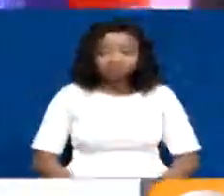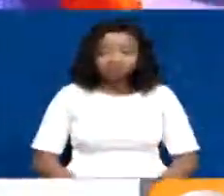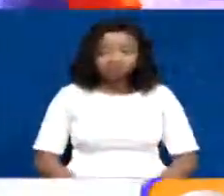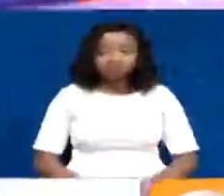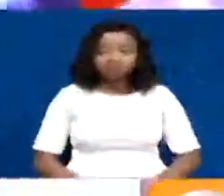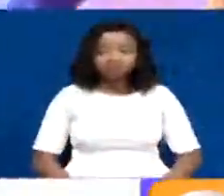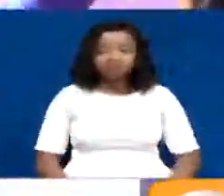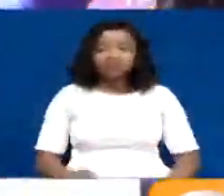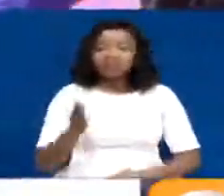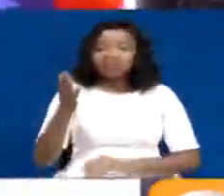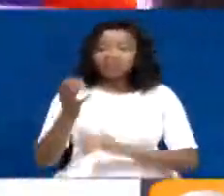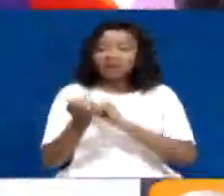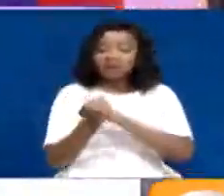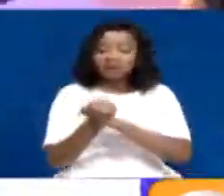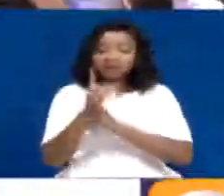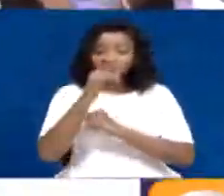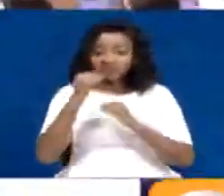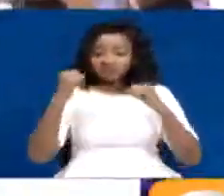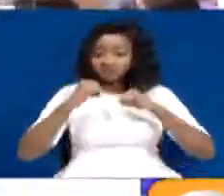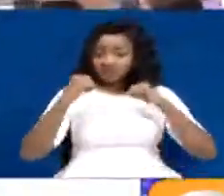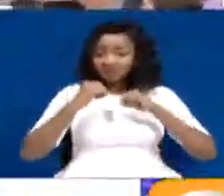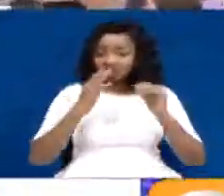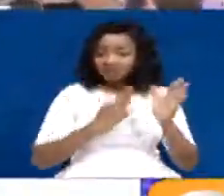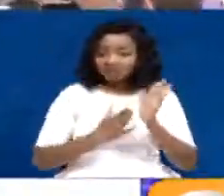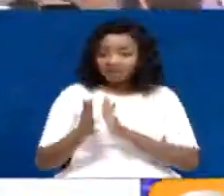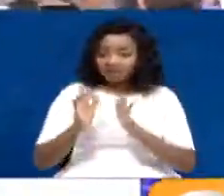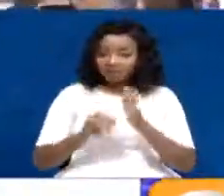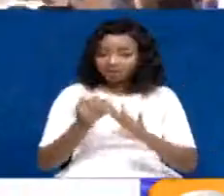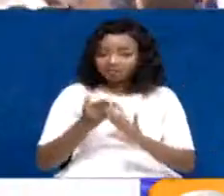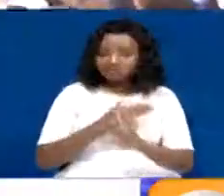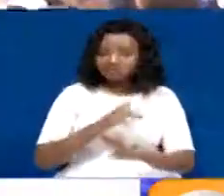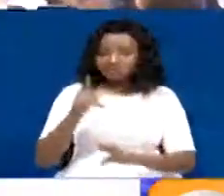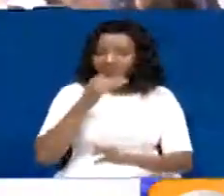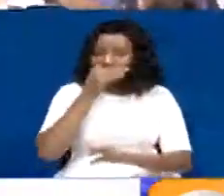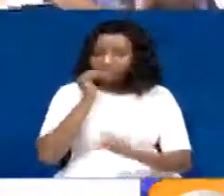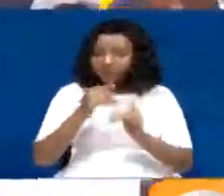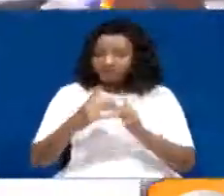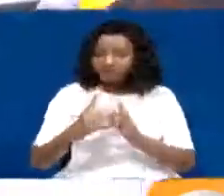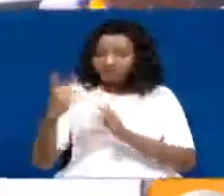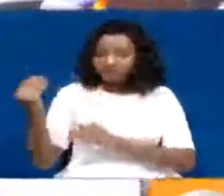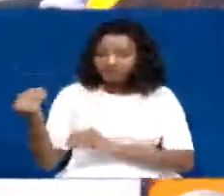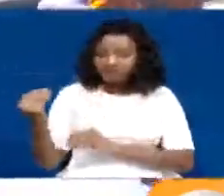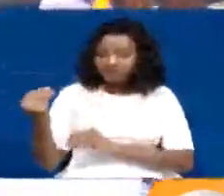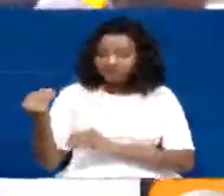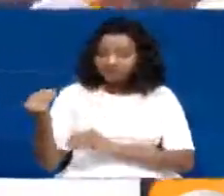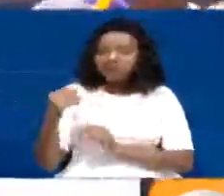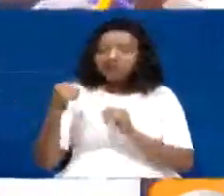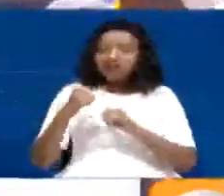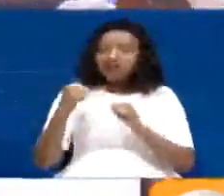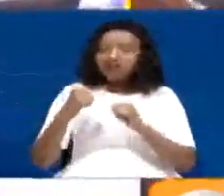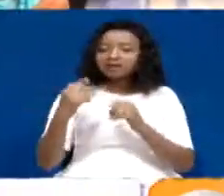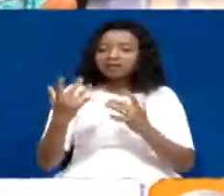Here, he revealed what he says was the agreed plan before the dramatic departure of NC leader Musalia Mudavadi and Ford Kenya's